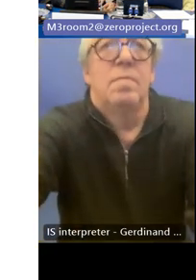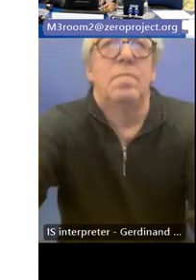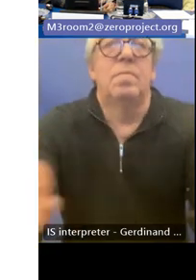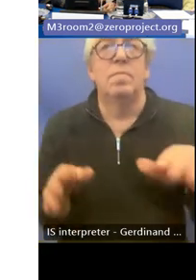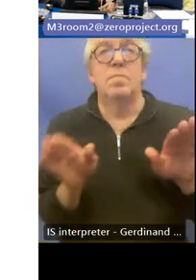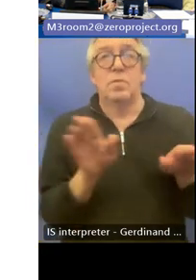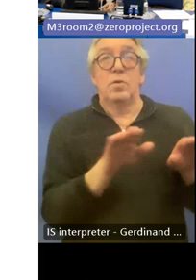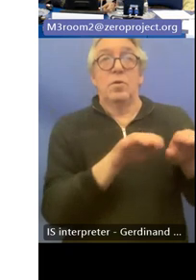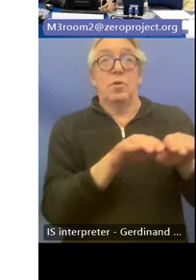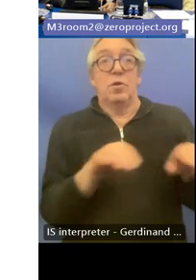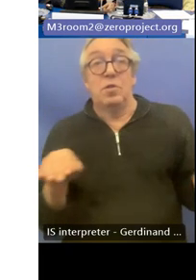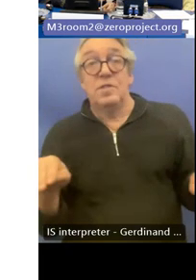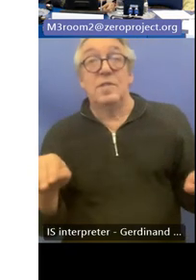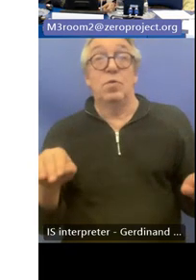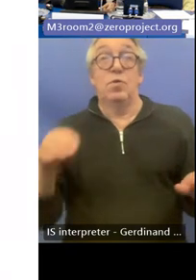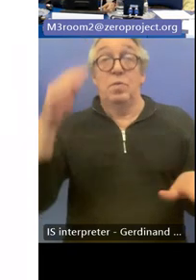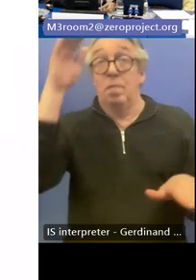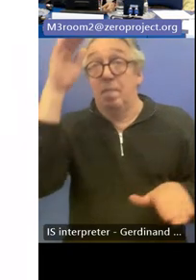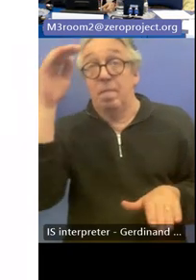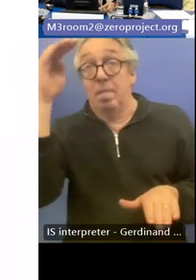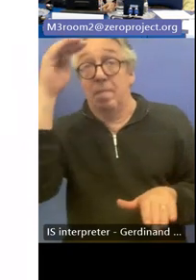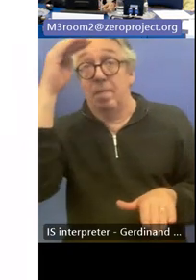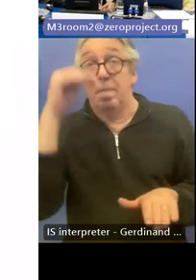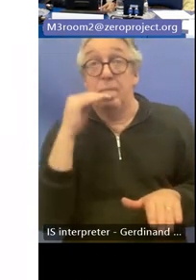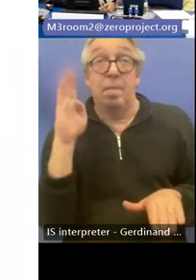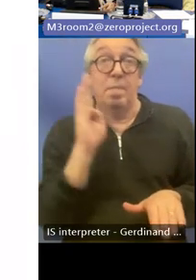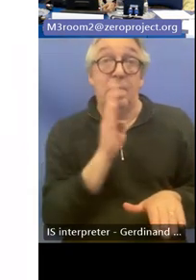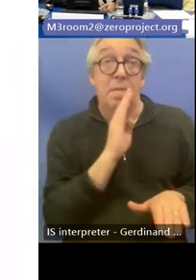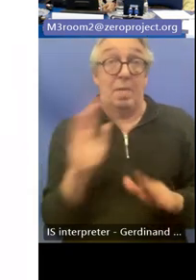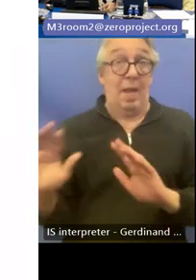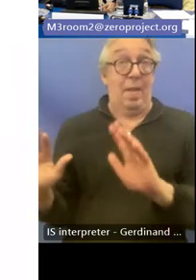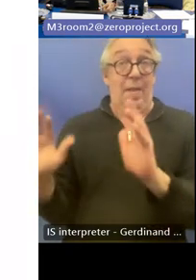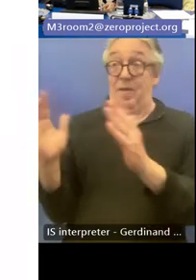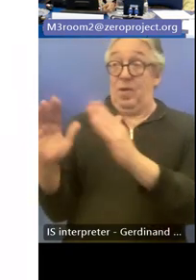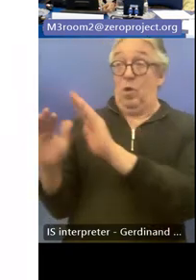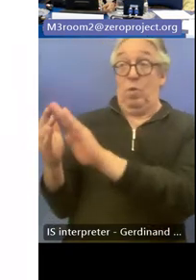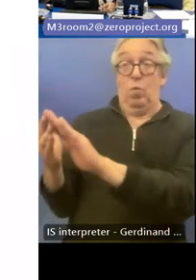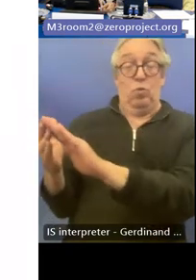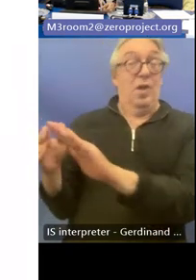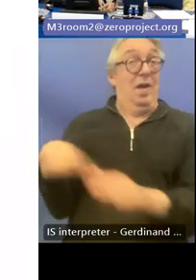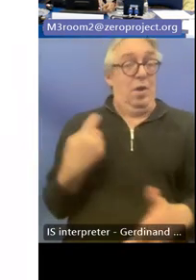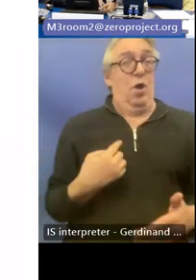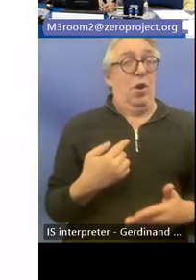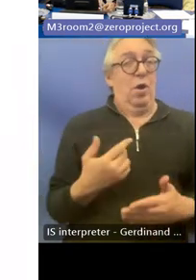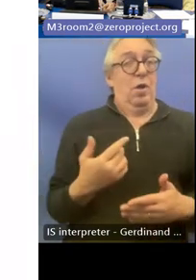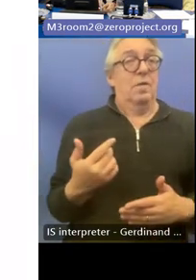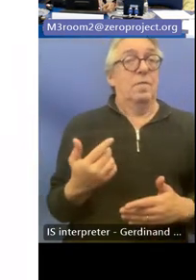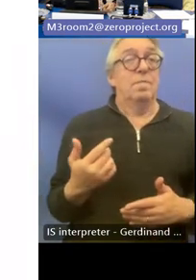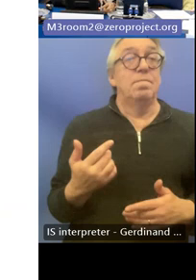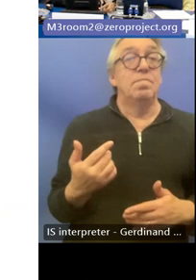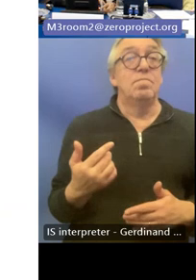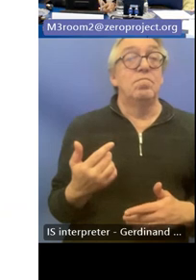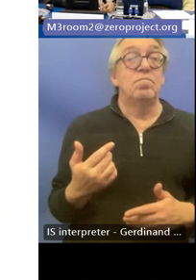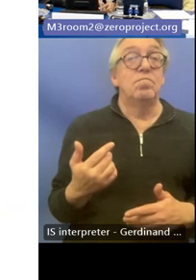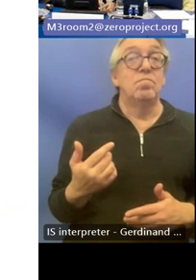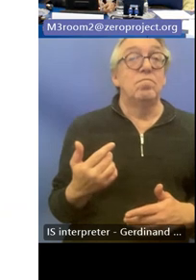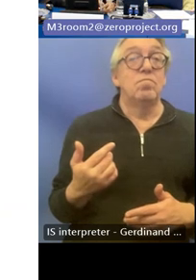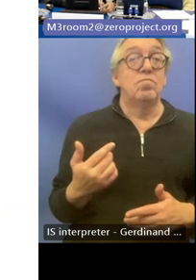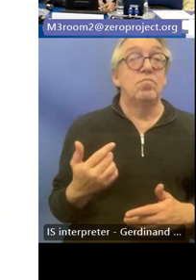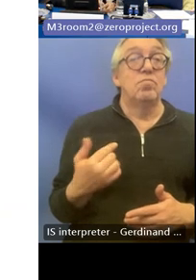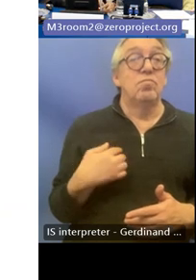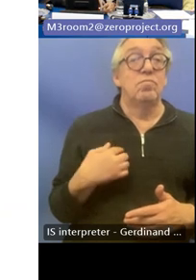community. And I, as I mentioned, the 10 villagers are really targeted for that one Varanda school. So it's very